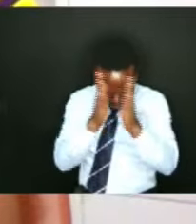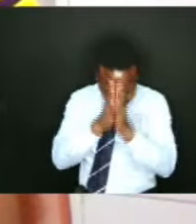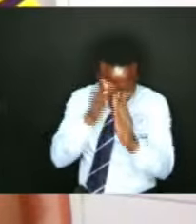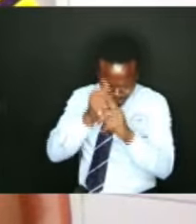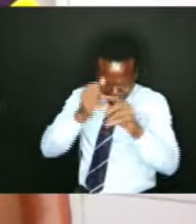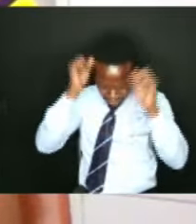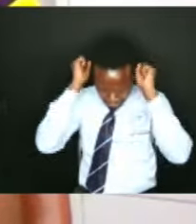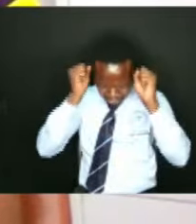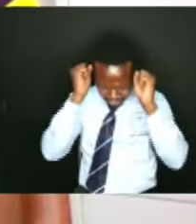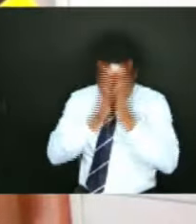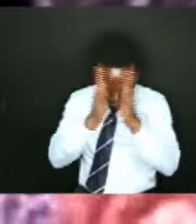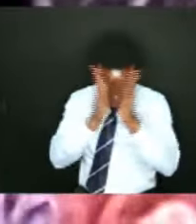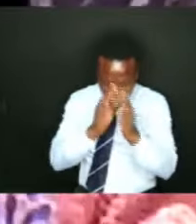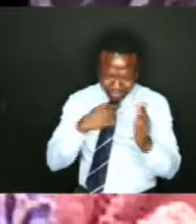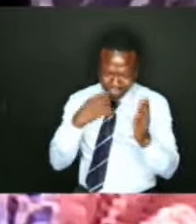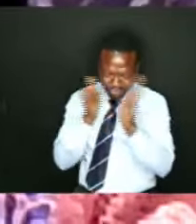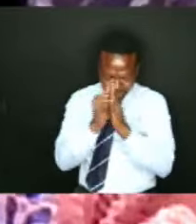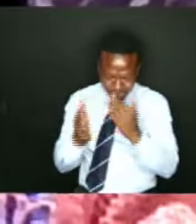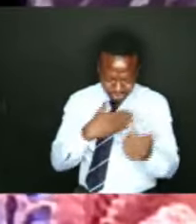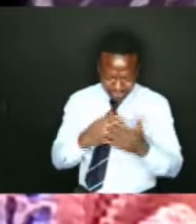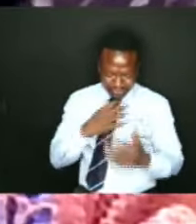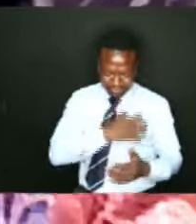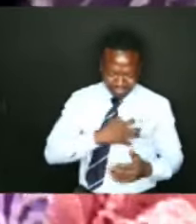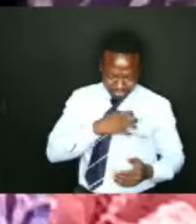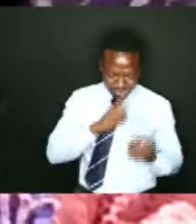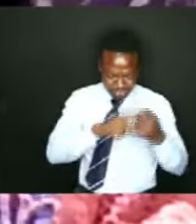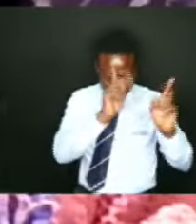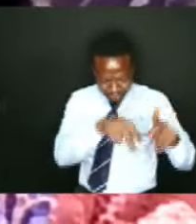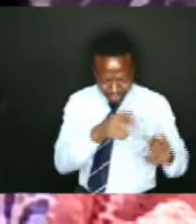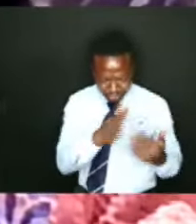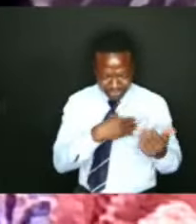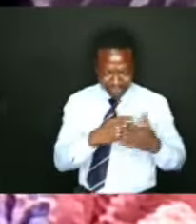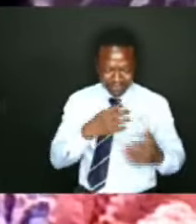Thank you, Jesus.